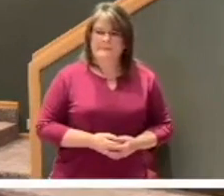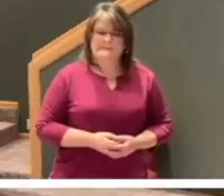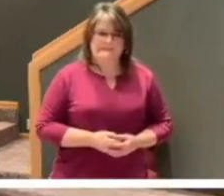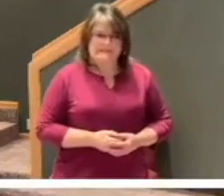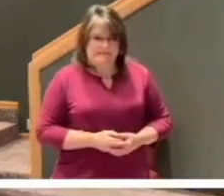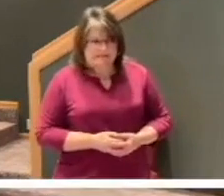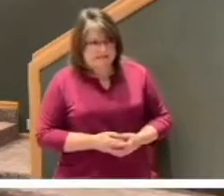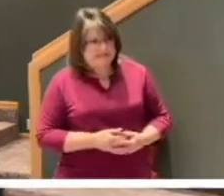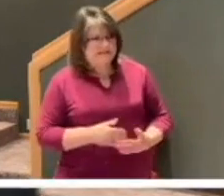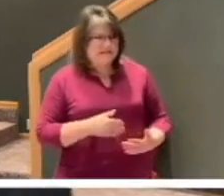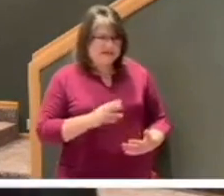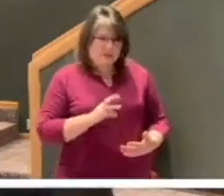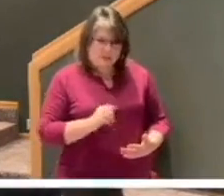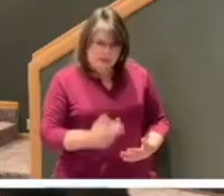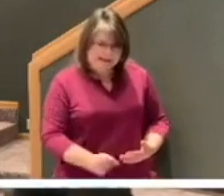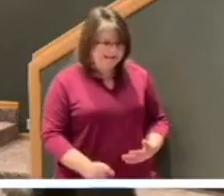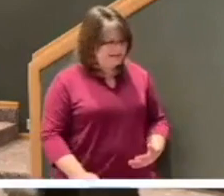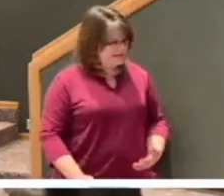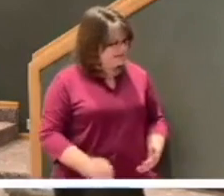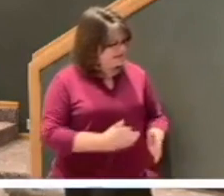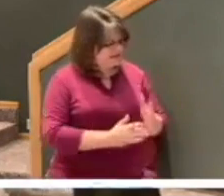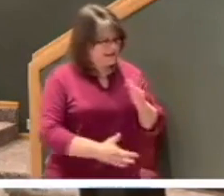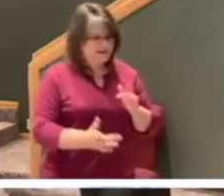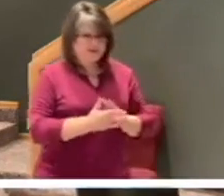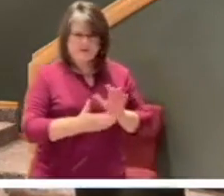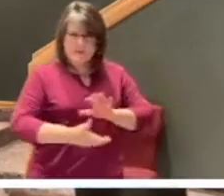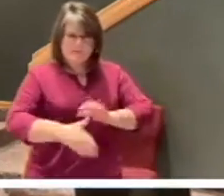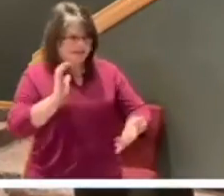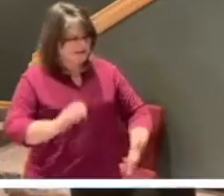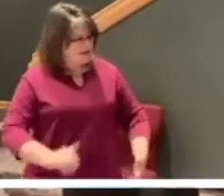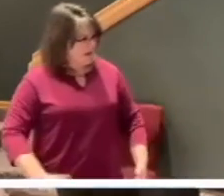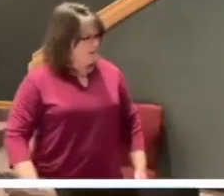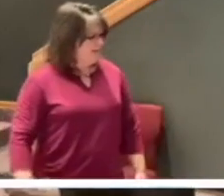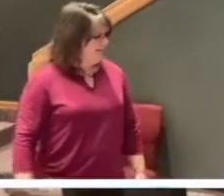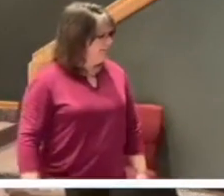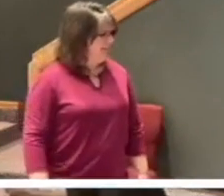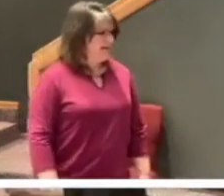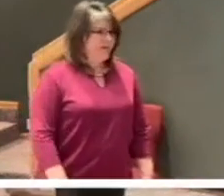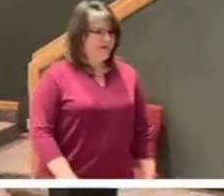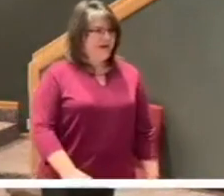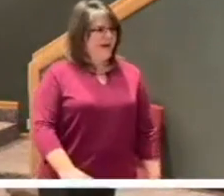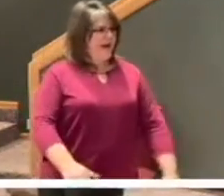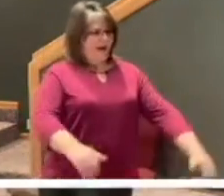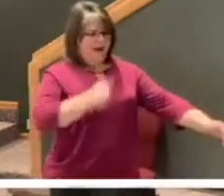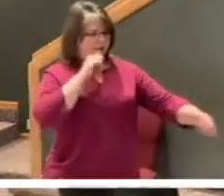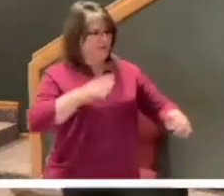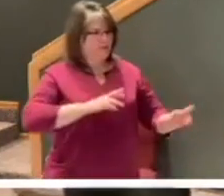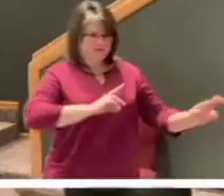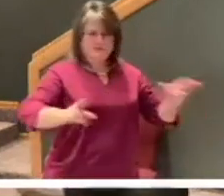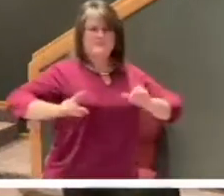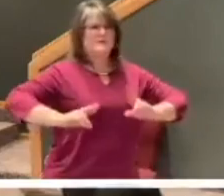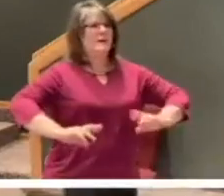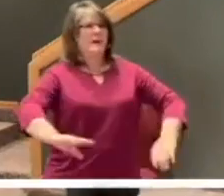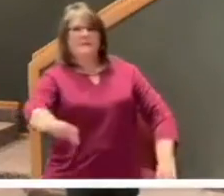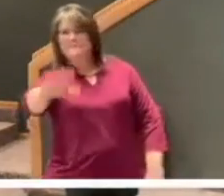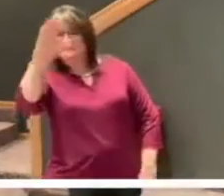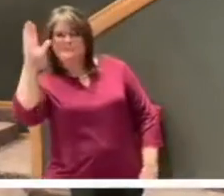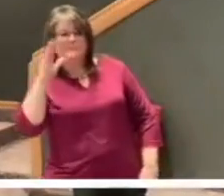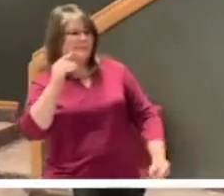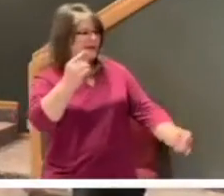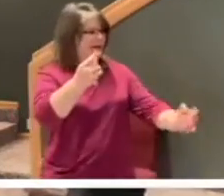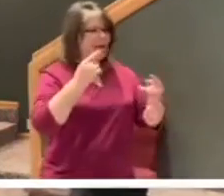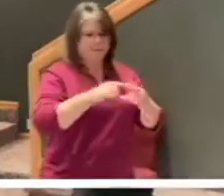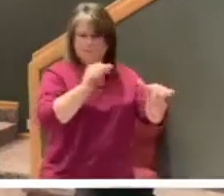Oh, what? Jesus, you're blowing it, man. I mean, she was ready to raise her hand. She's ready to come